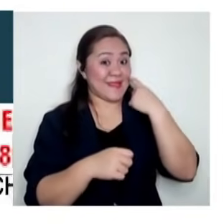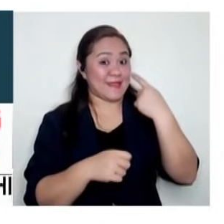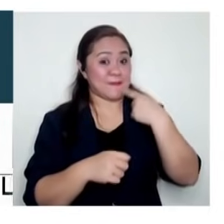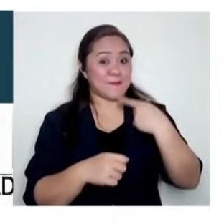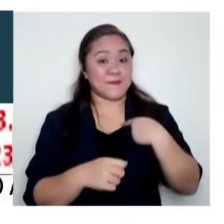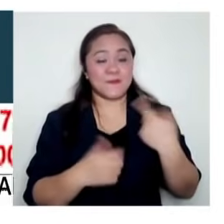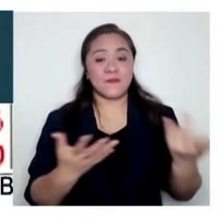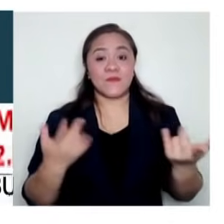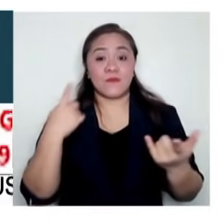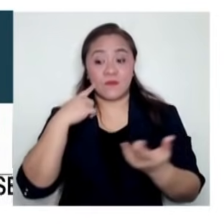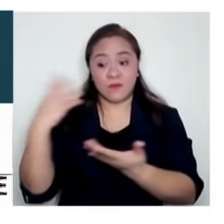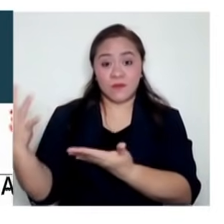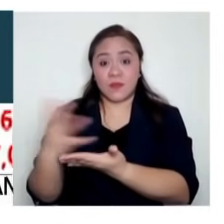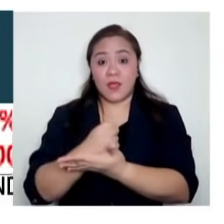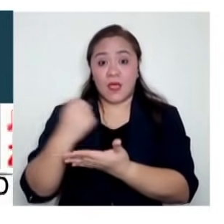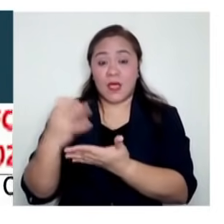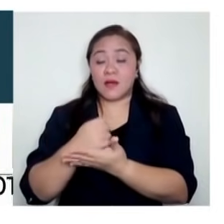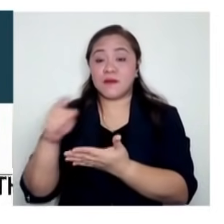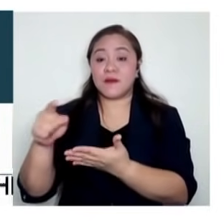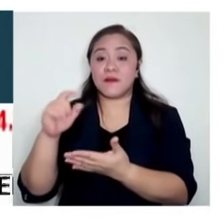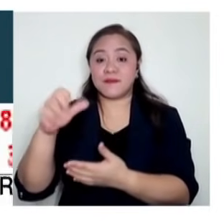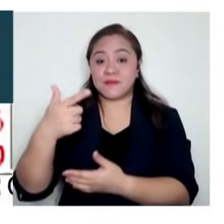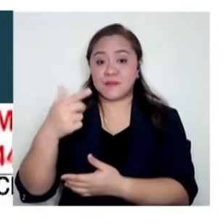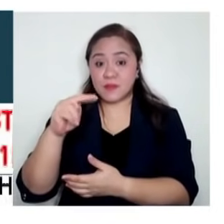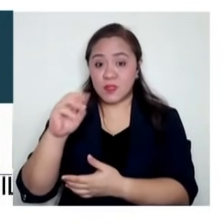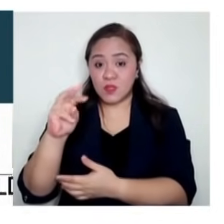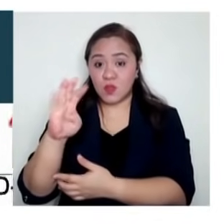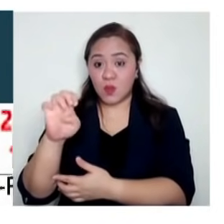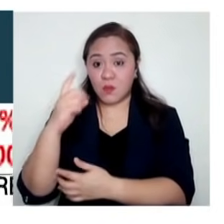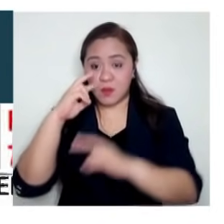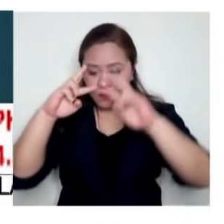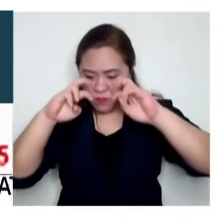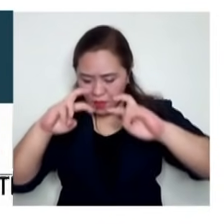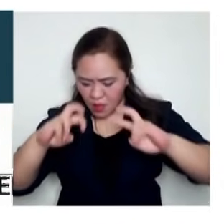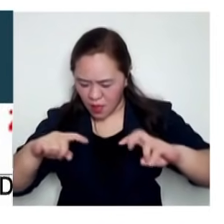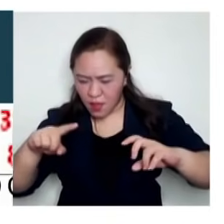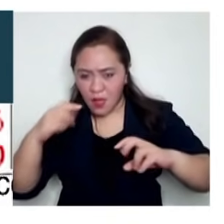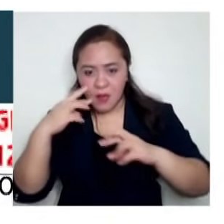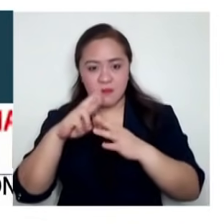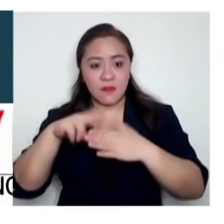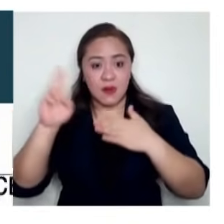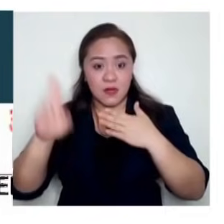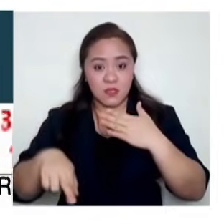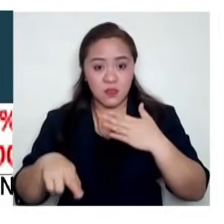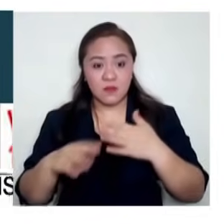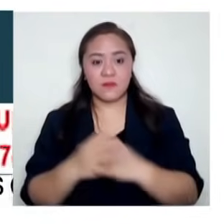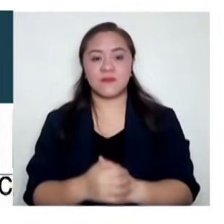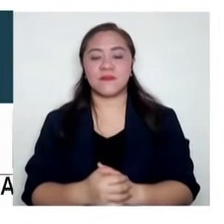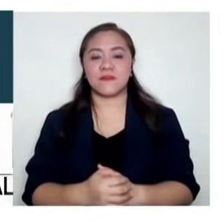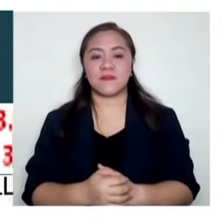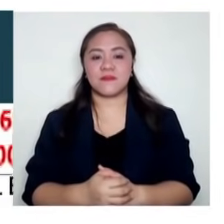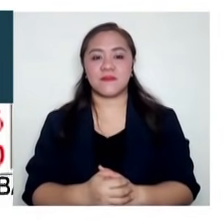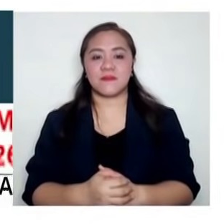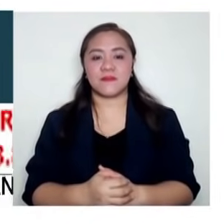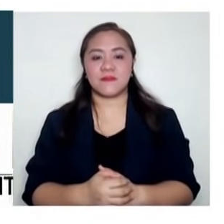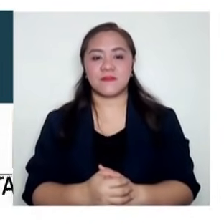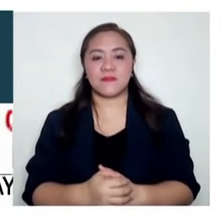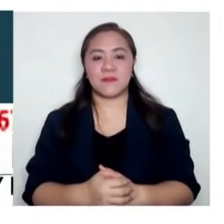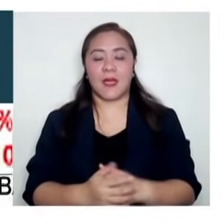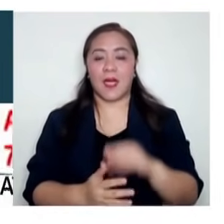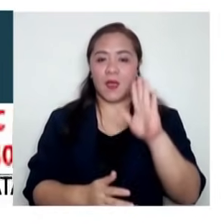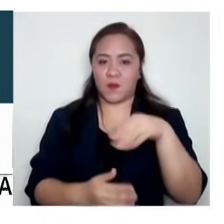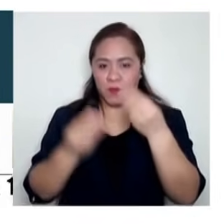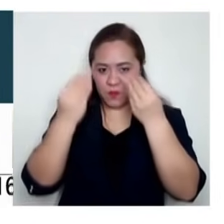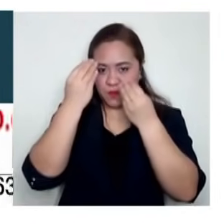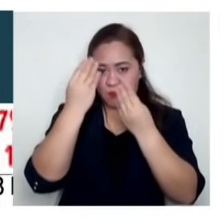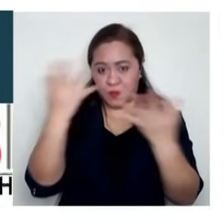you're not doing genome sequencing for all of the results that you receive. Ma'am, let me just clarify.